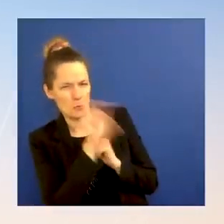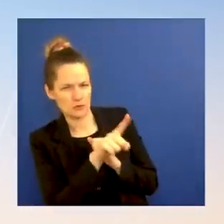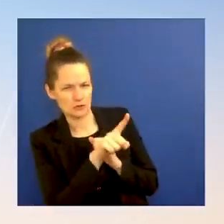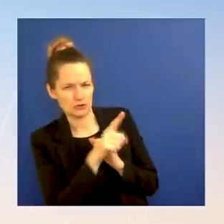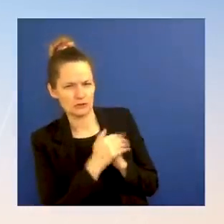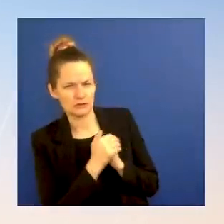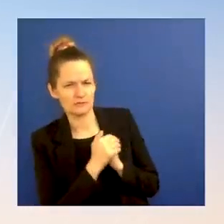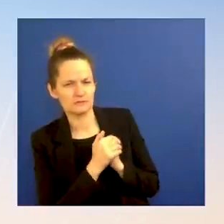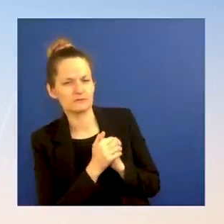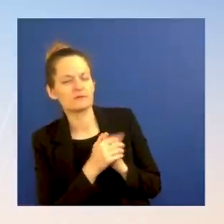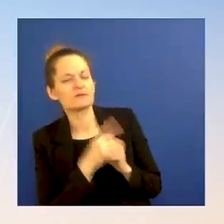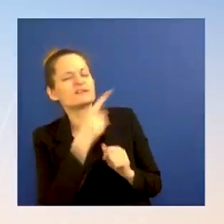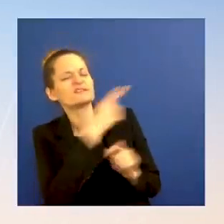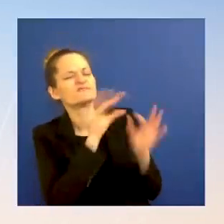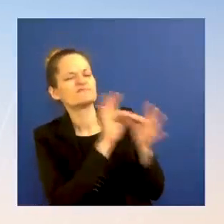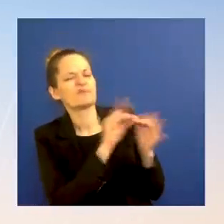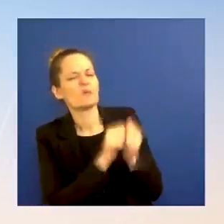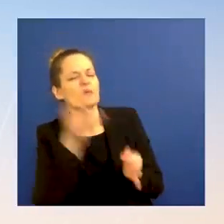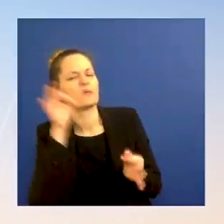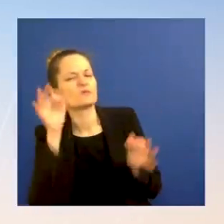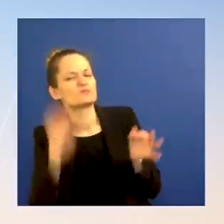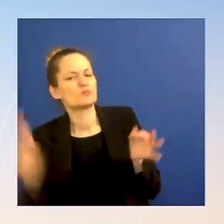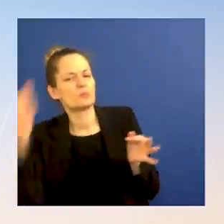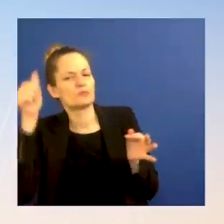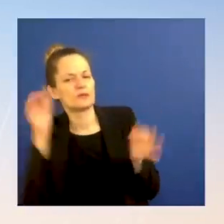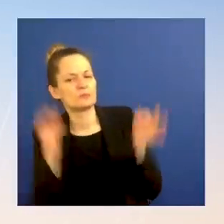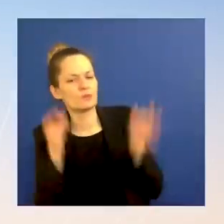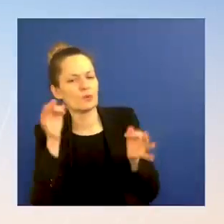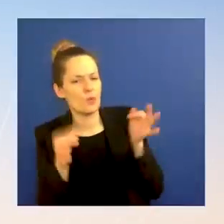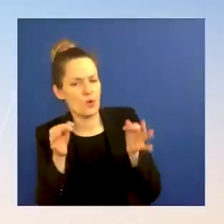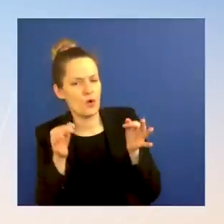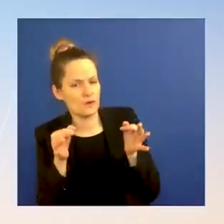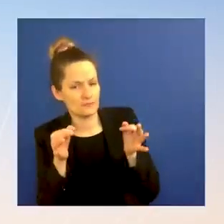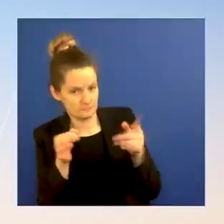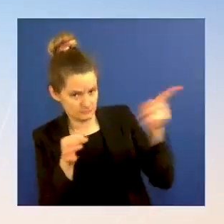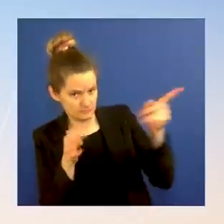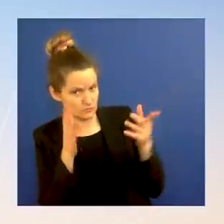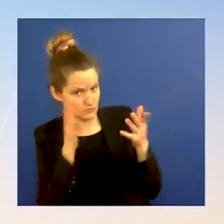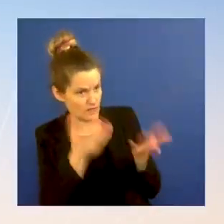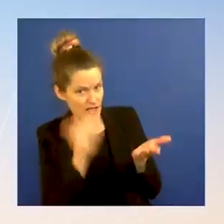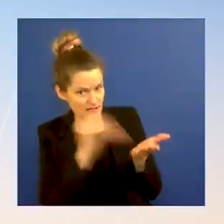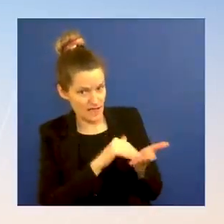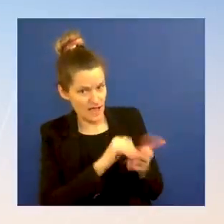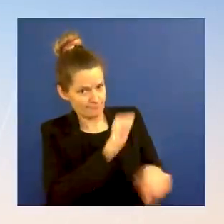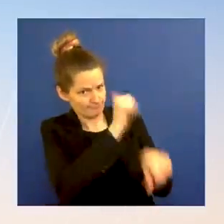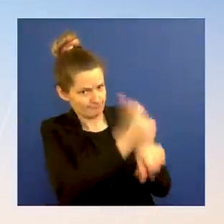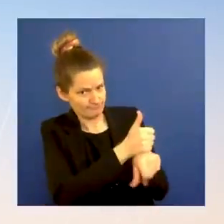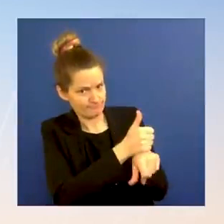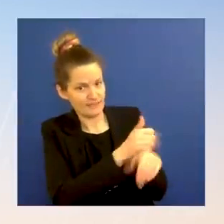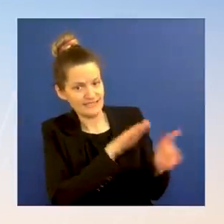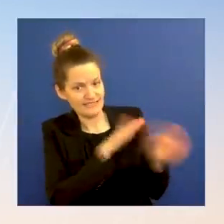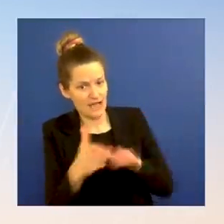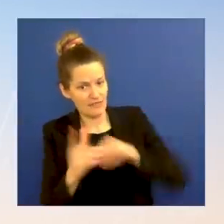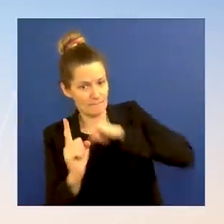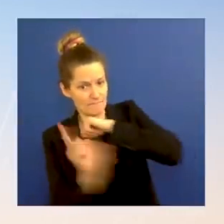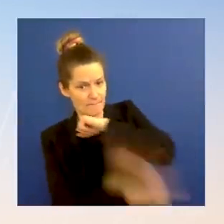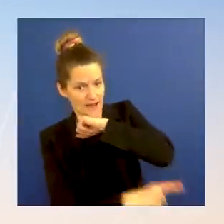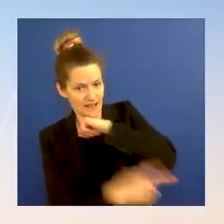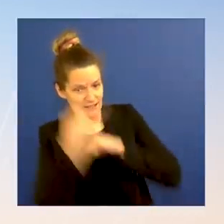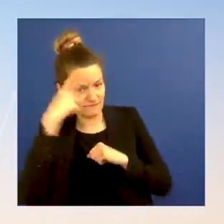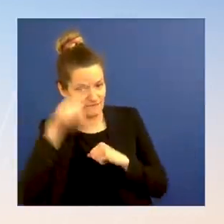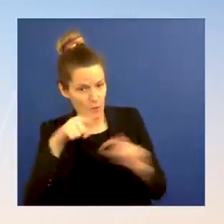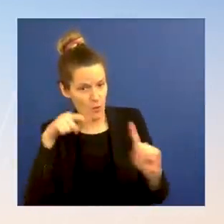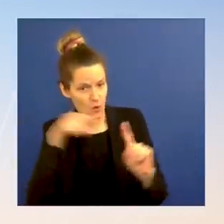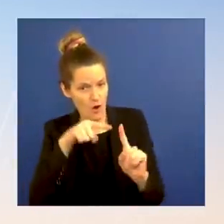for Boston bomber. I wondered, I know there's a moratorium, you know, on the death penalty the DOJ has put in place,